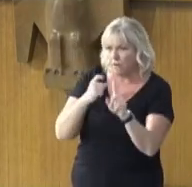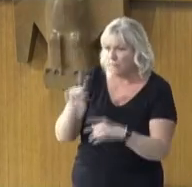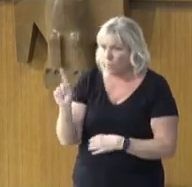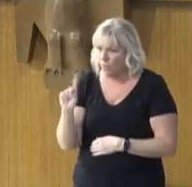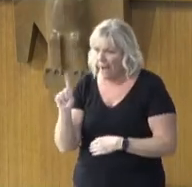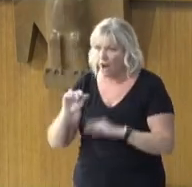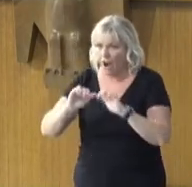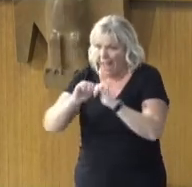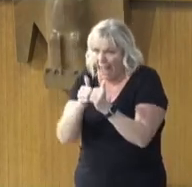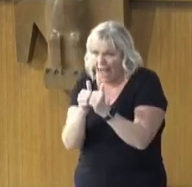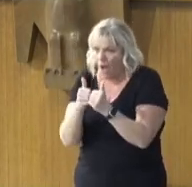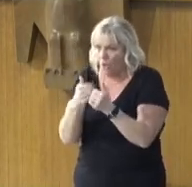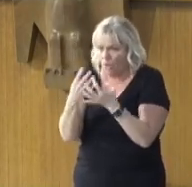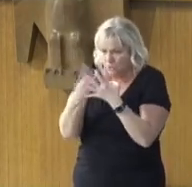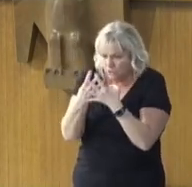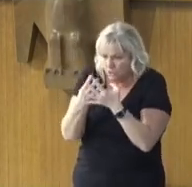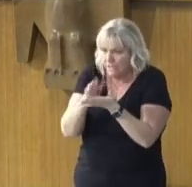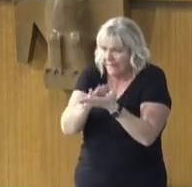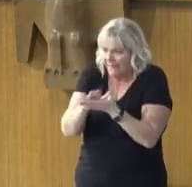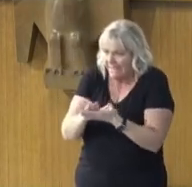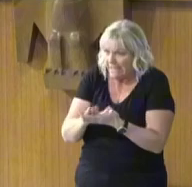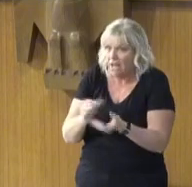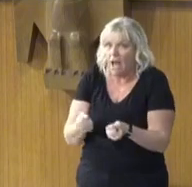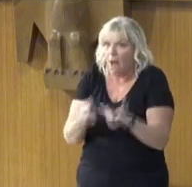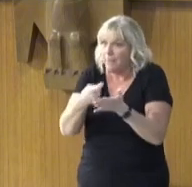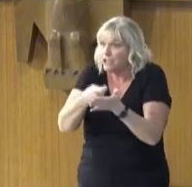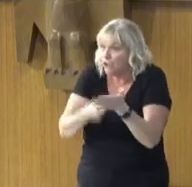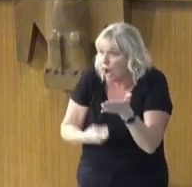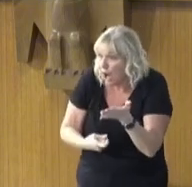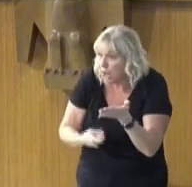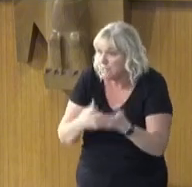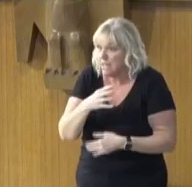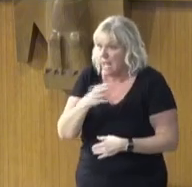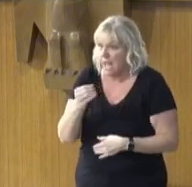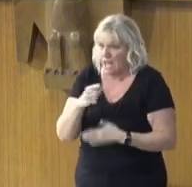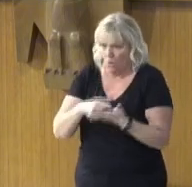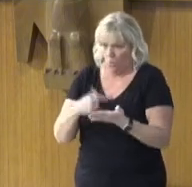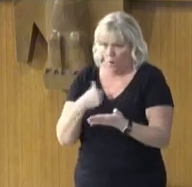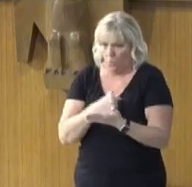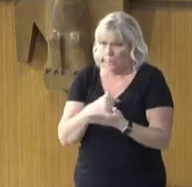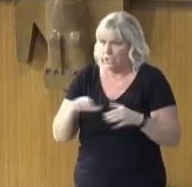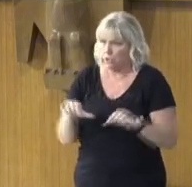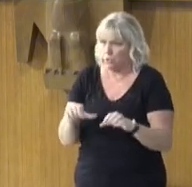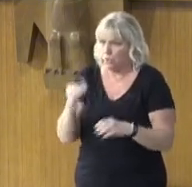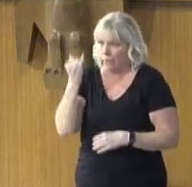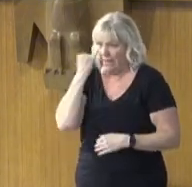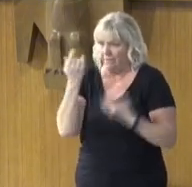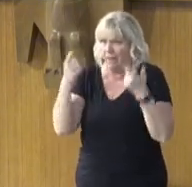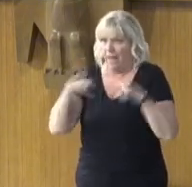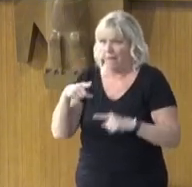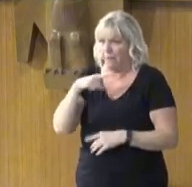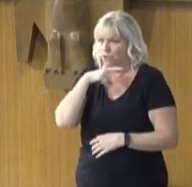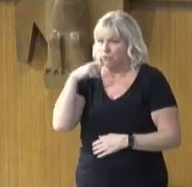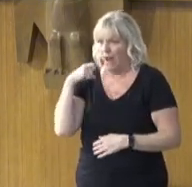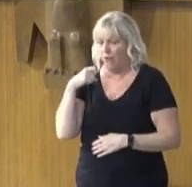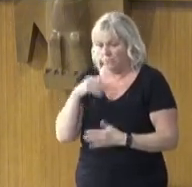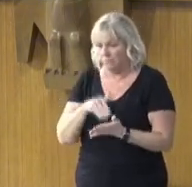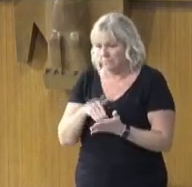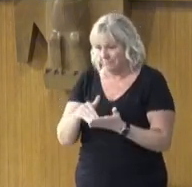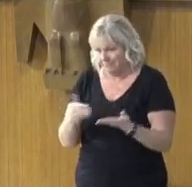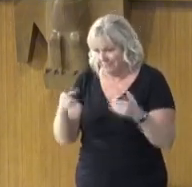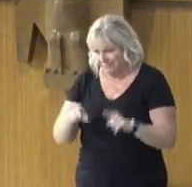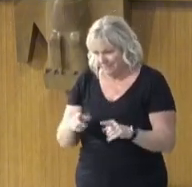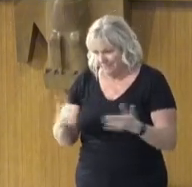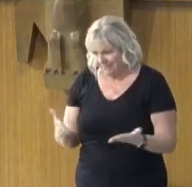treated to be clean, the price of water, and what we do when there is a drought, which is actually pretty common here in Southern California.